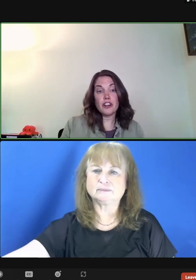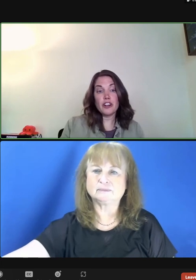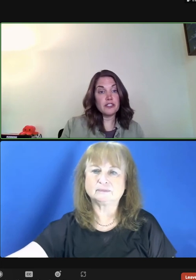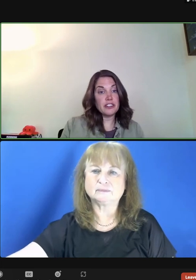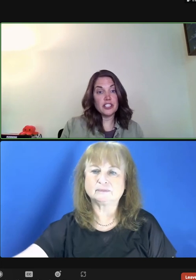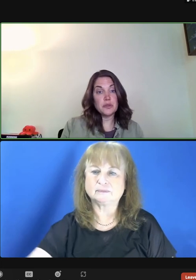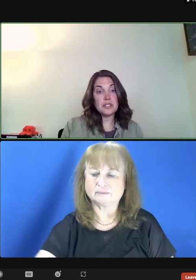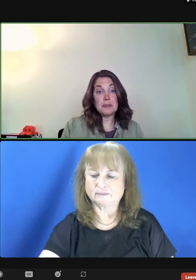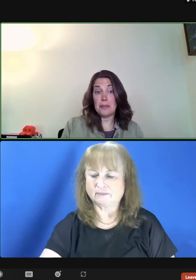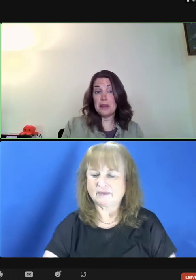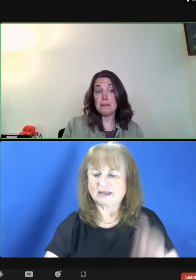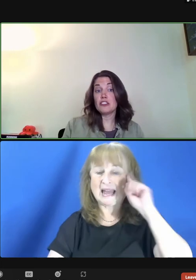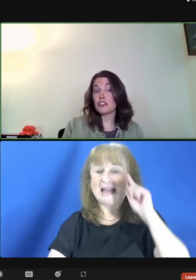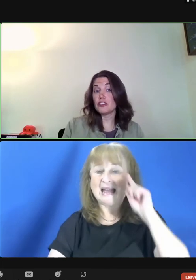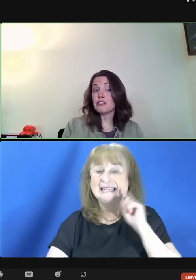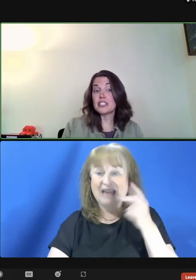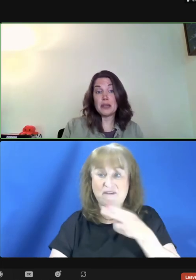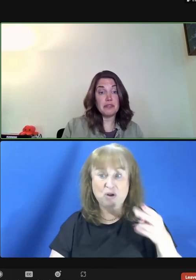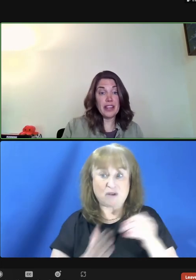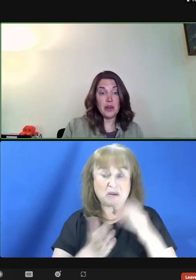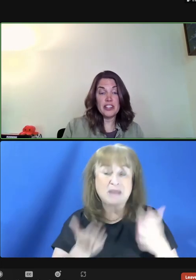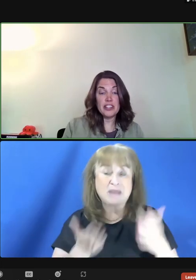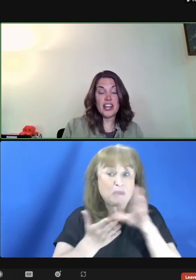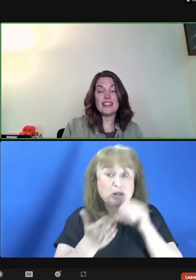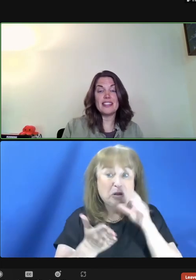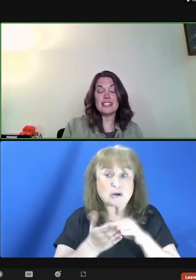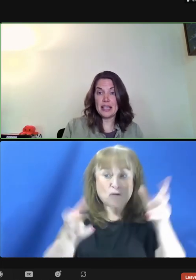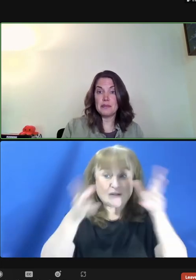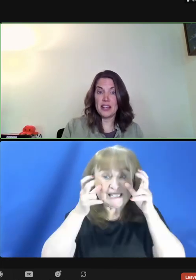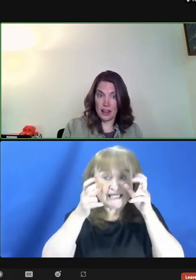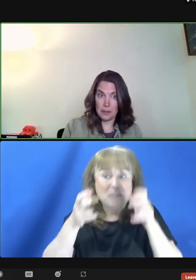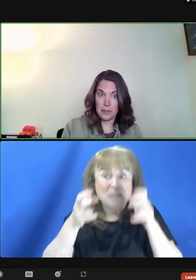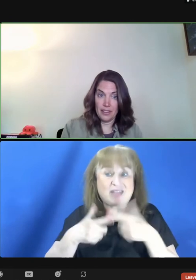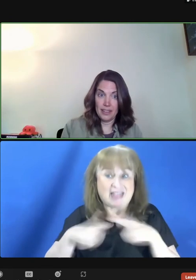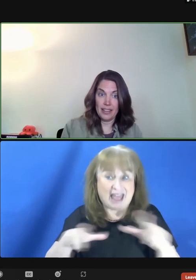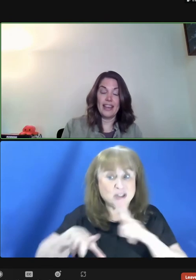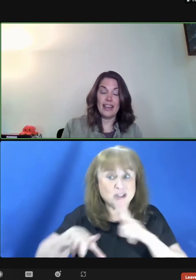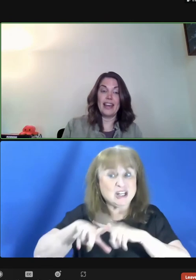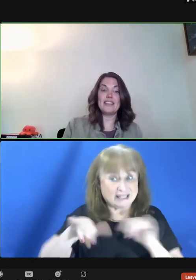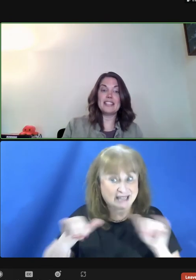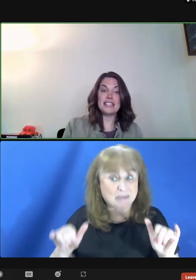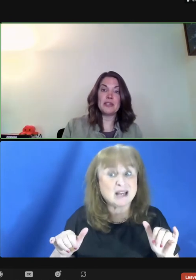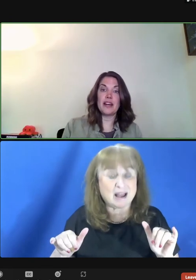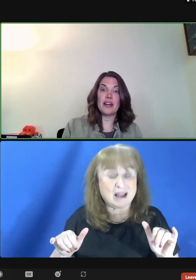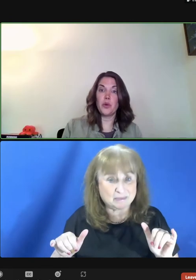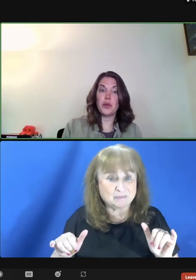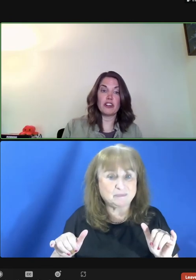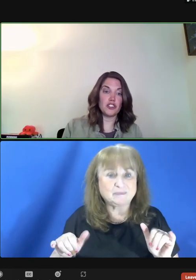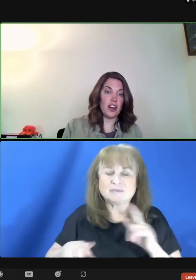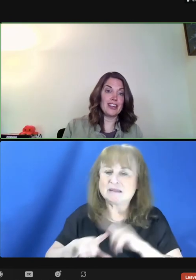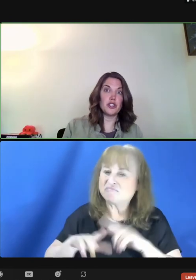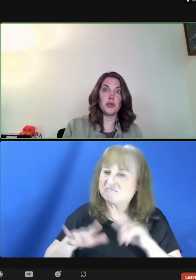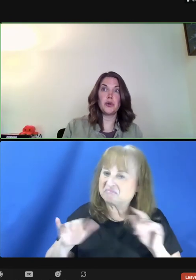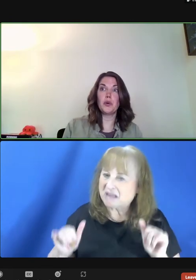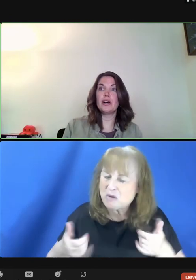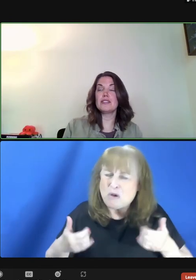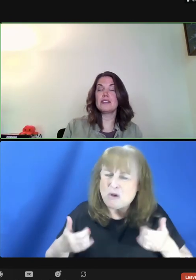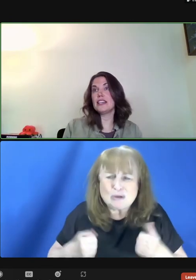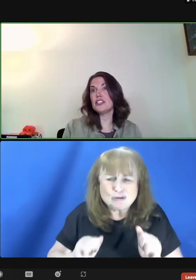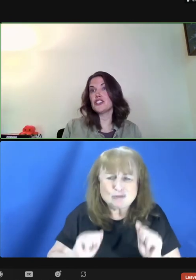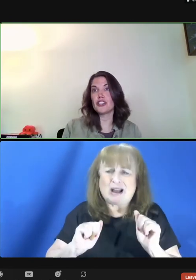So our deaf and hard of hearing students might be learning receptive language at the same time. At the same time that we are